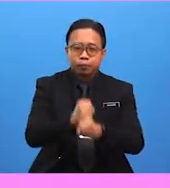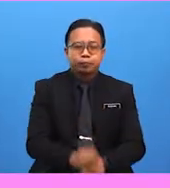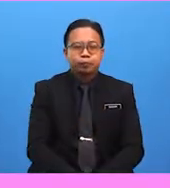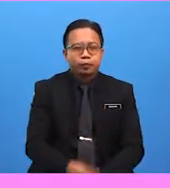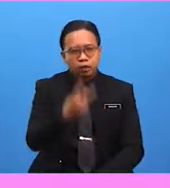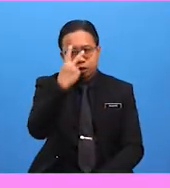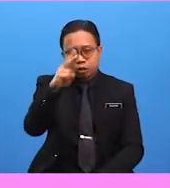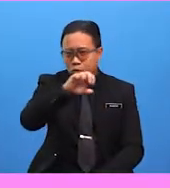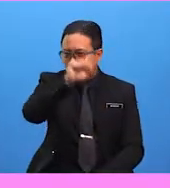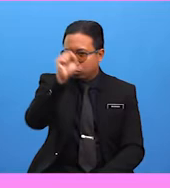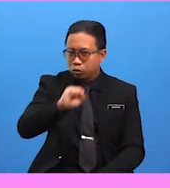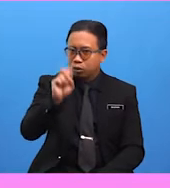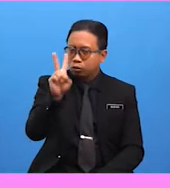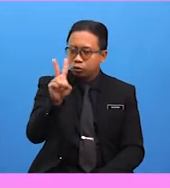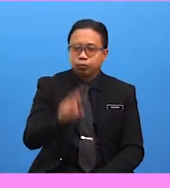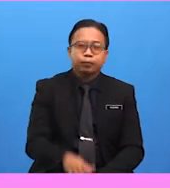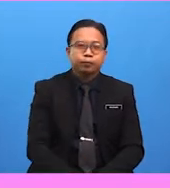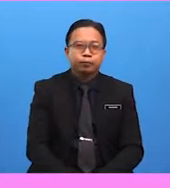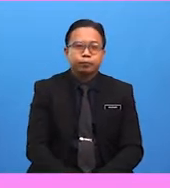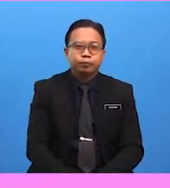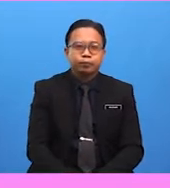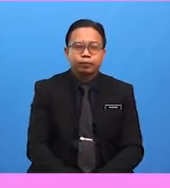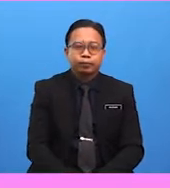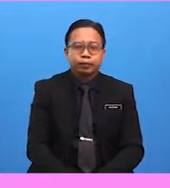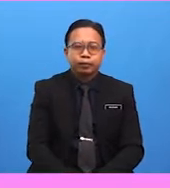at question 2.